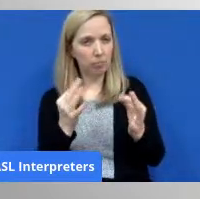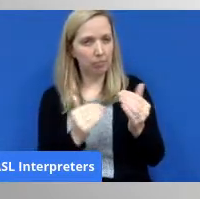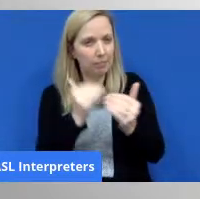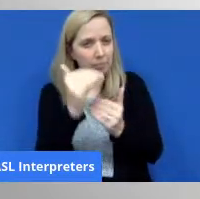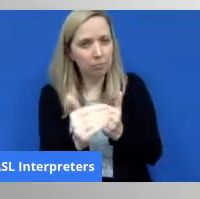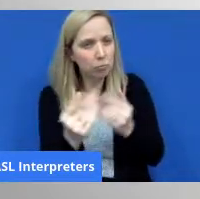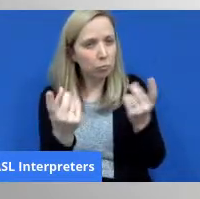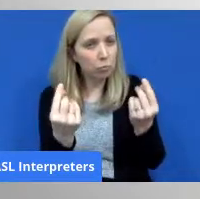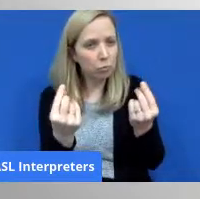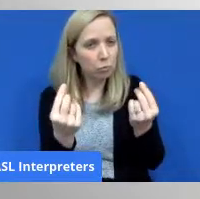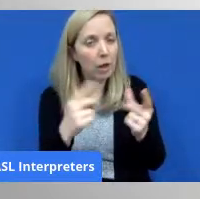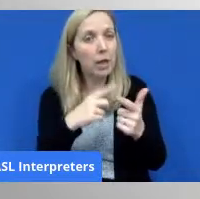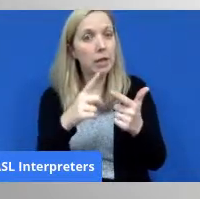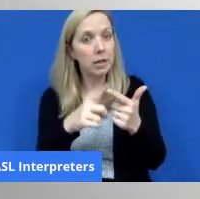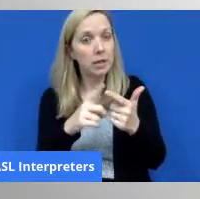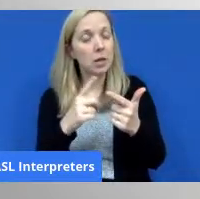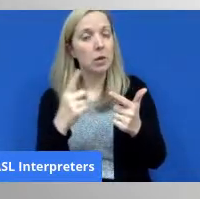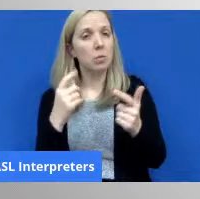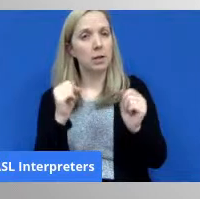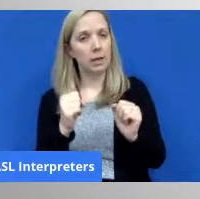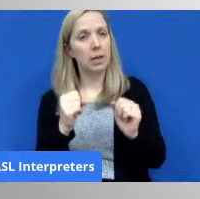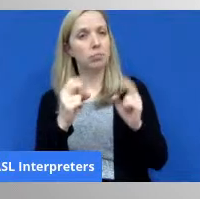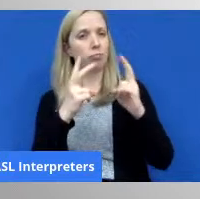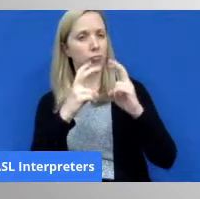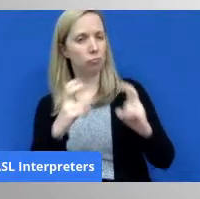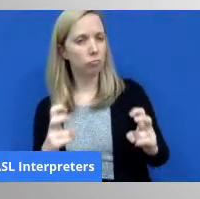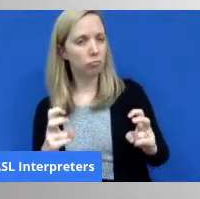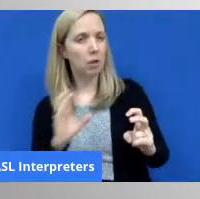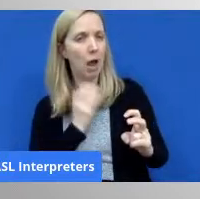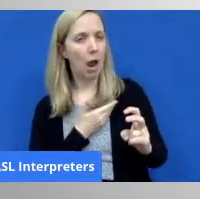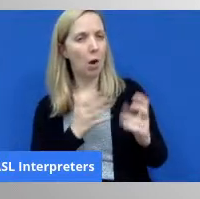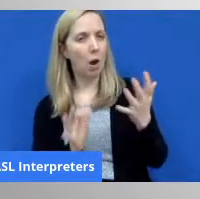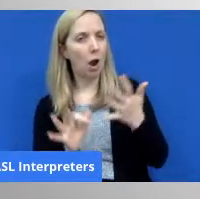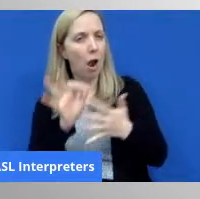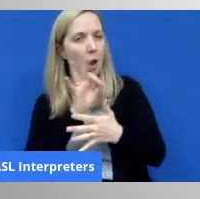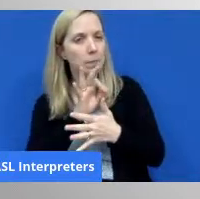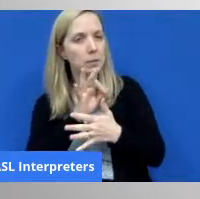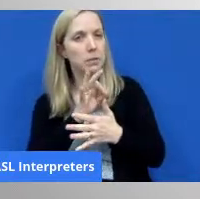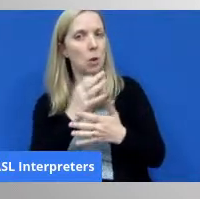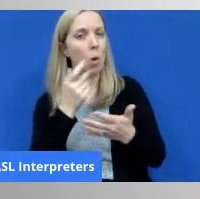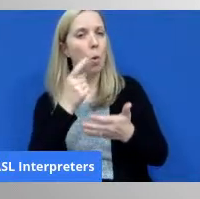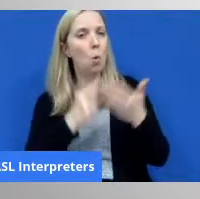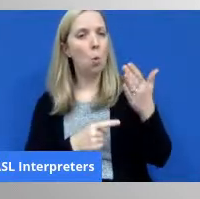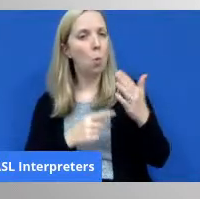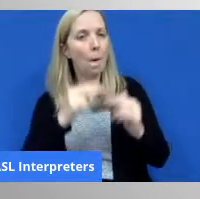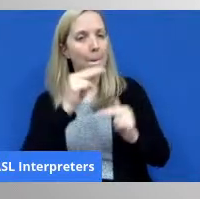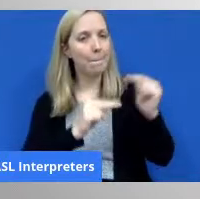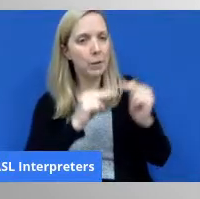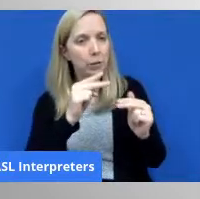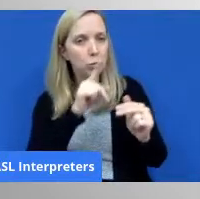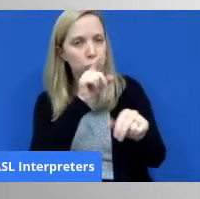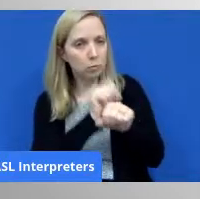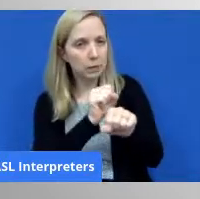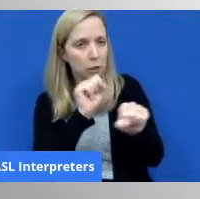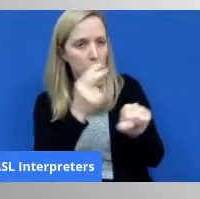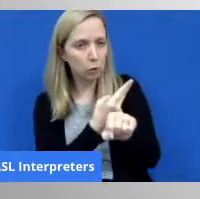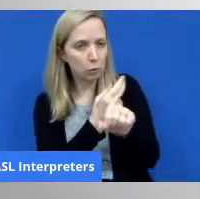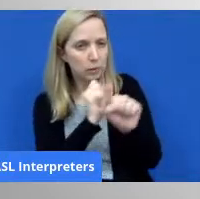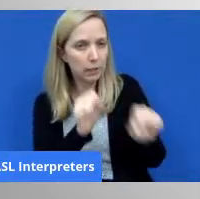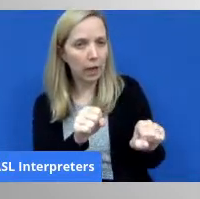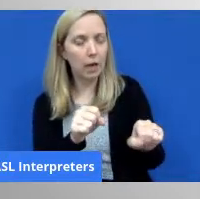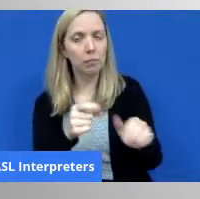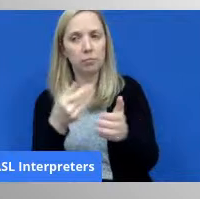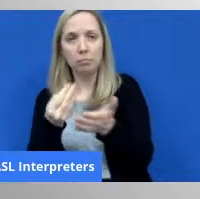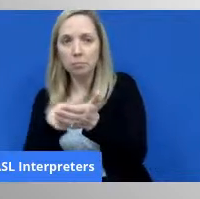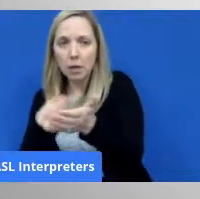can examine what are our options out there, what facilities do we have, what funding do we have. And once we identify clearly our